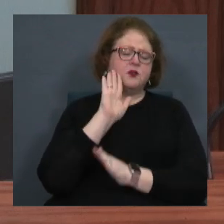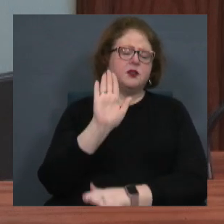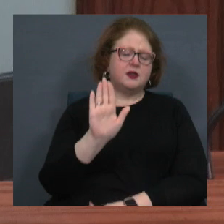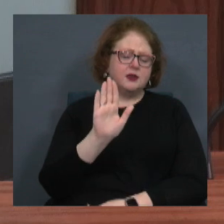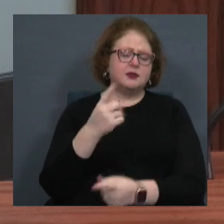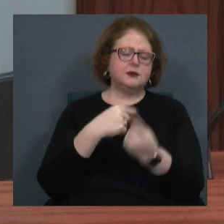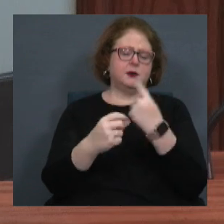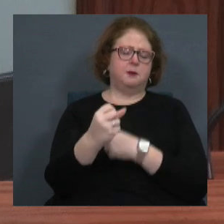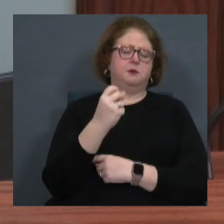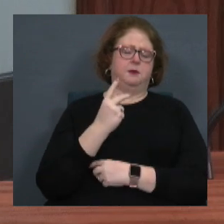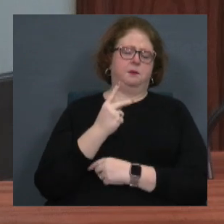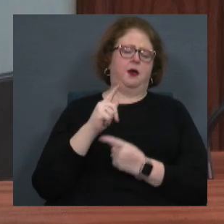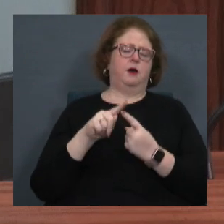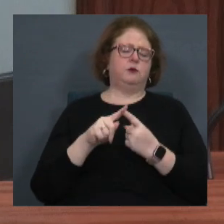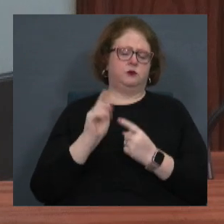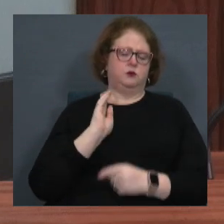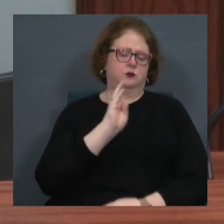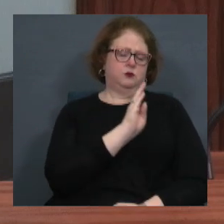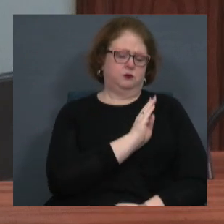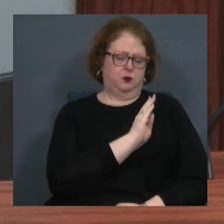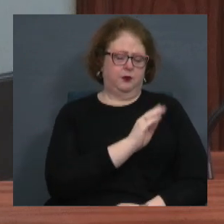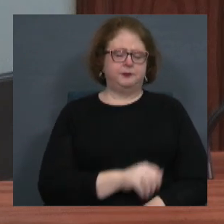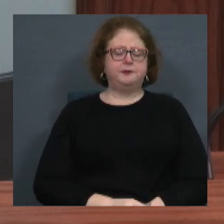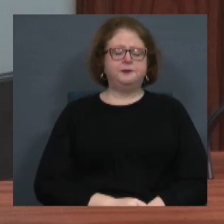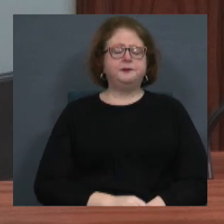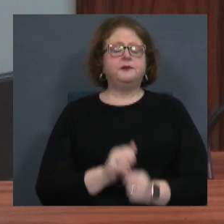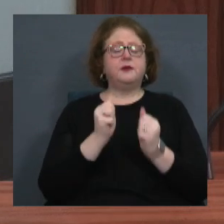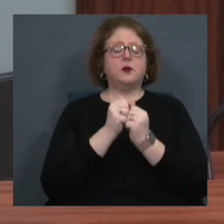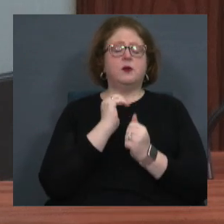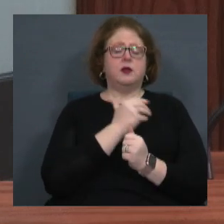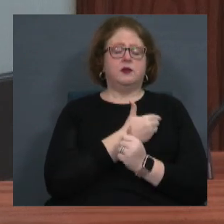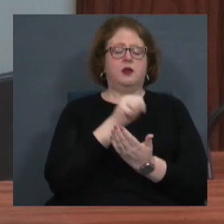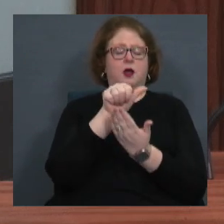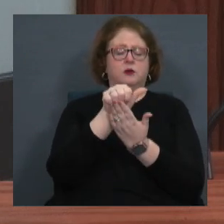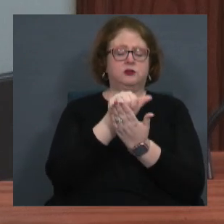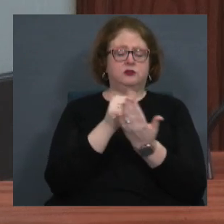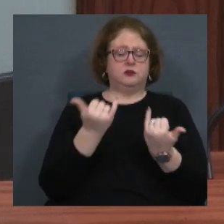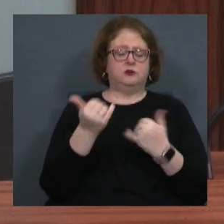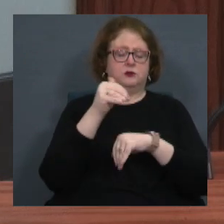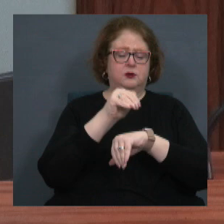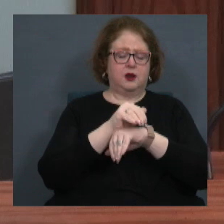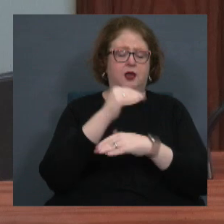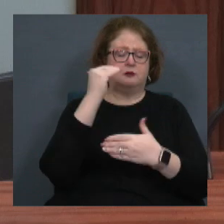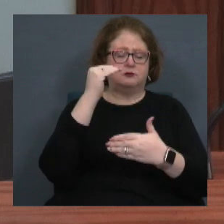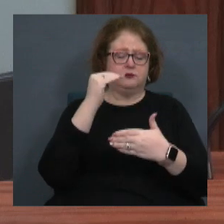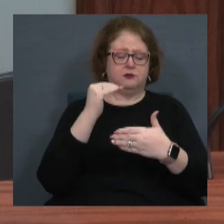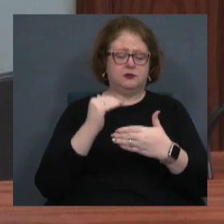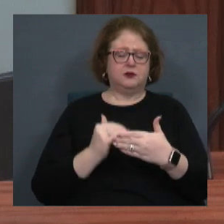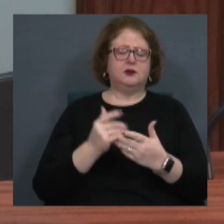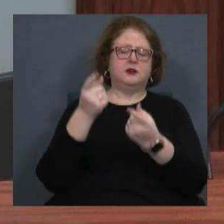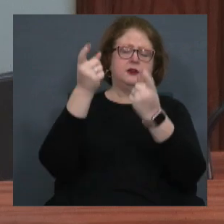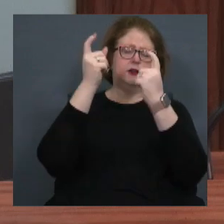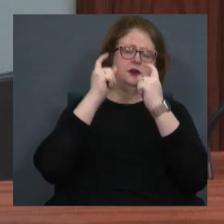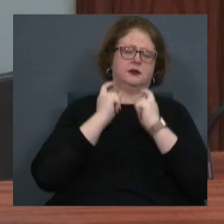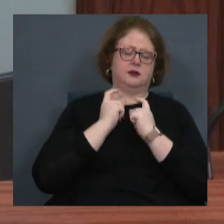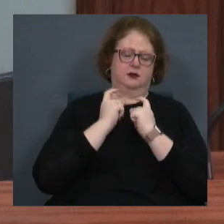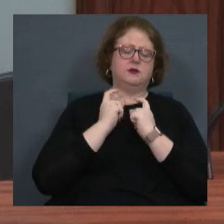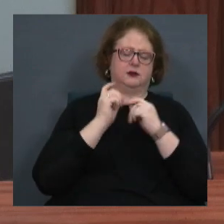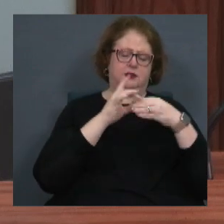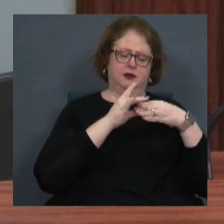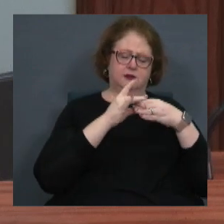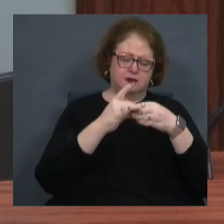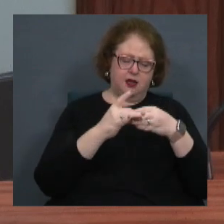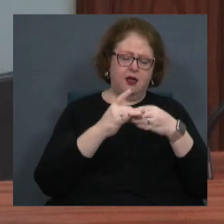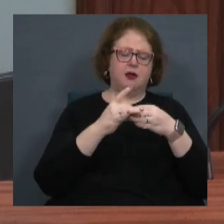And with the agenda here tonight, please give us guidance, give us insight, and may